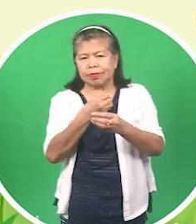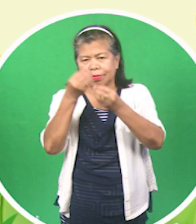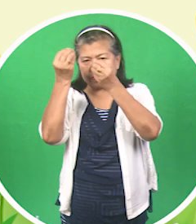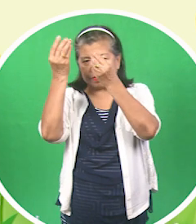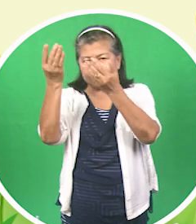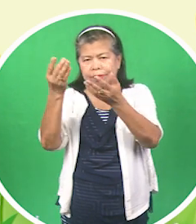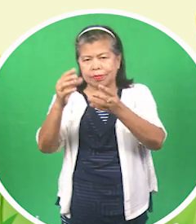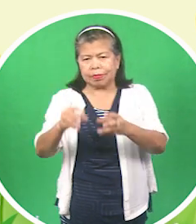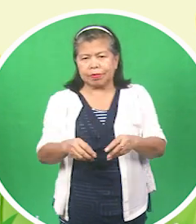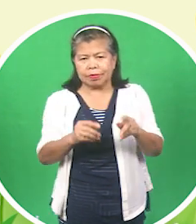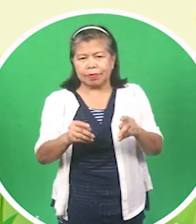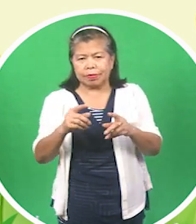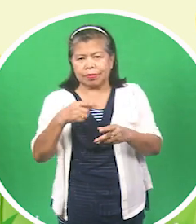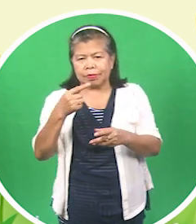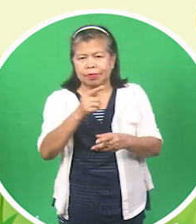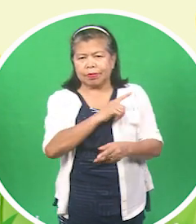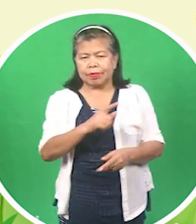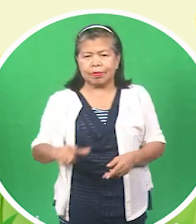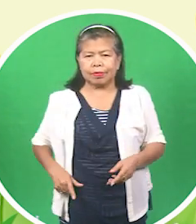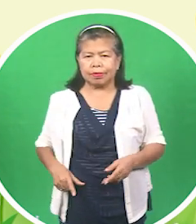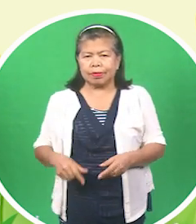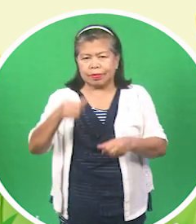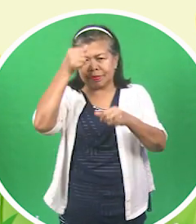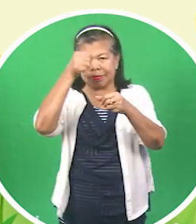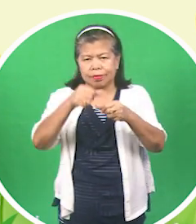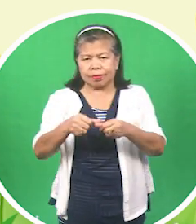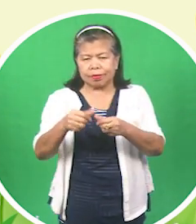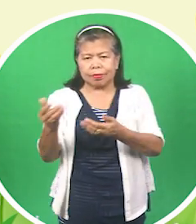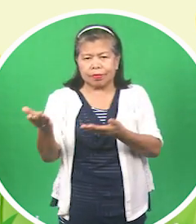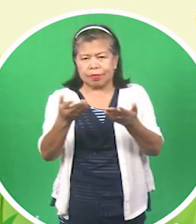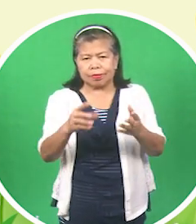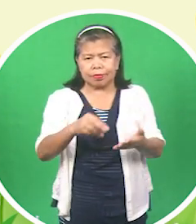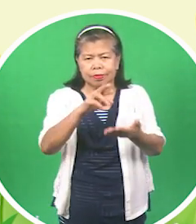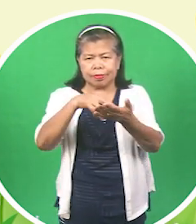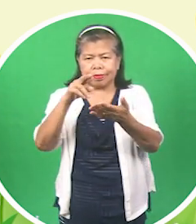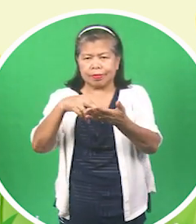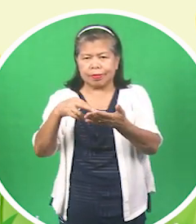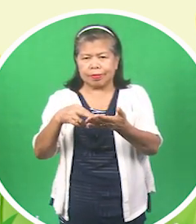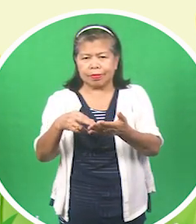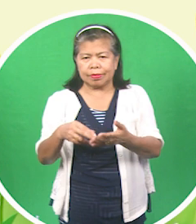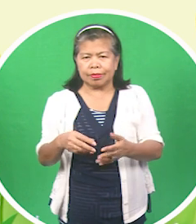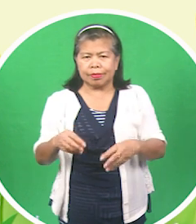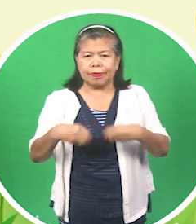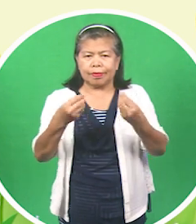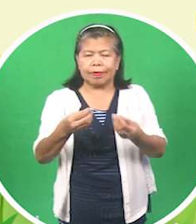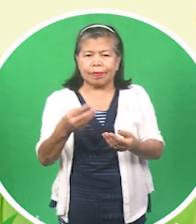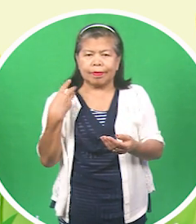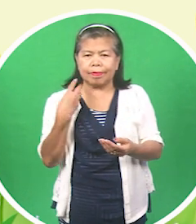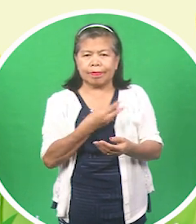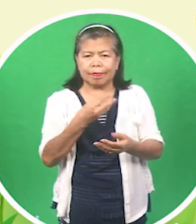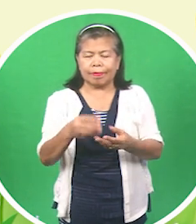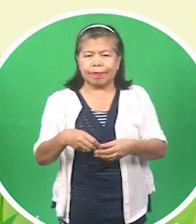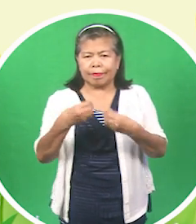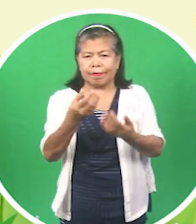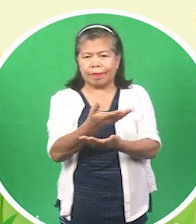Father? That's the first prayer that I learned and memorized even before I could read. But we can